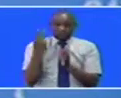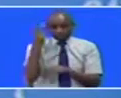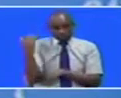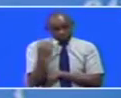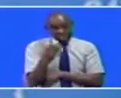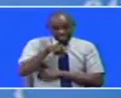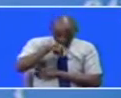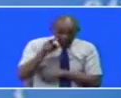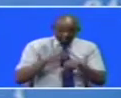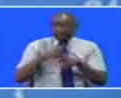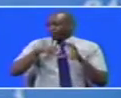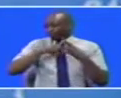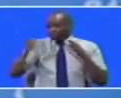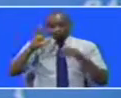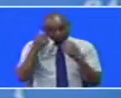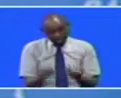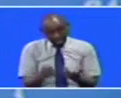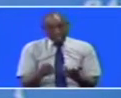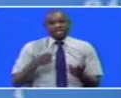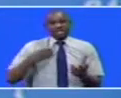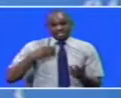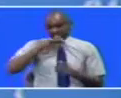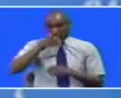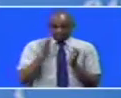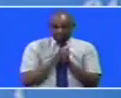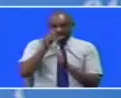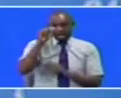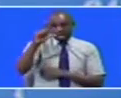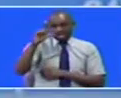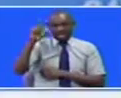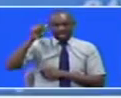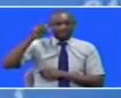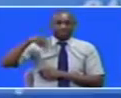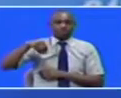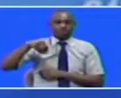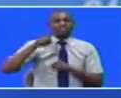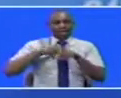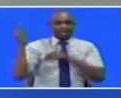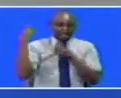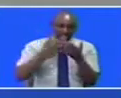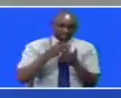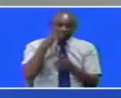children after they fled the war-battered city of Aleppo via Beirut in 2012.